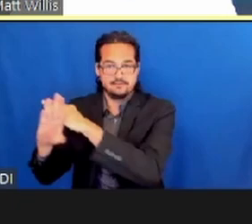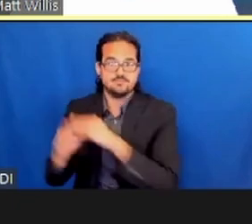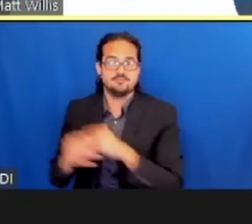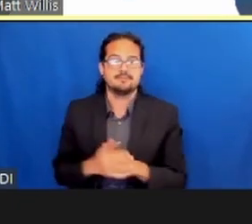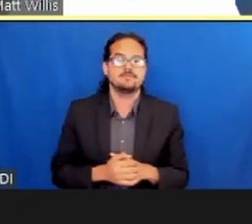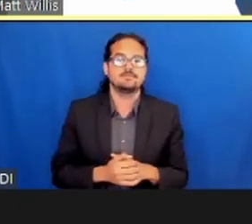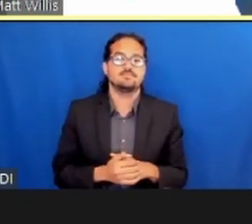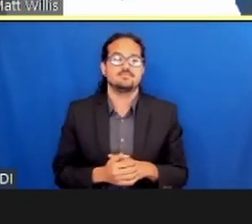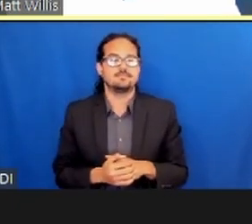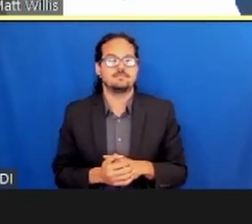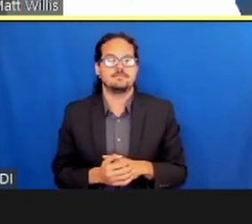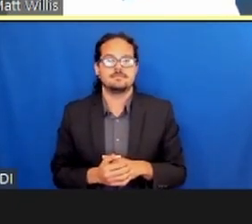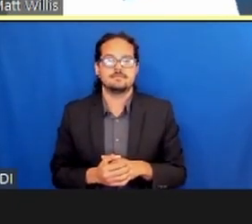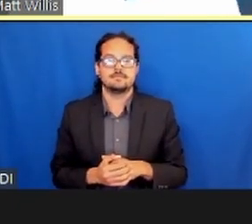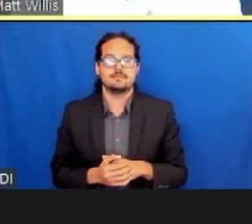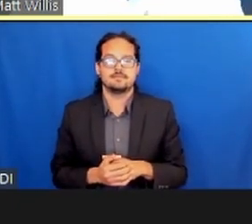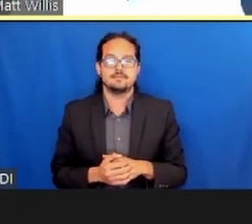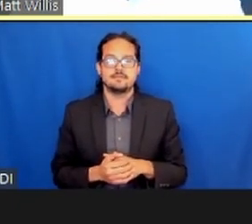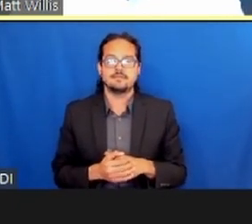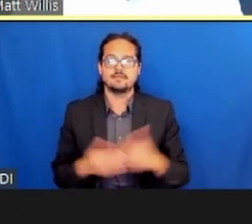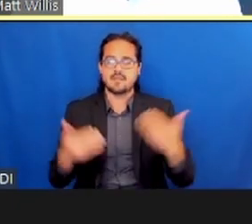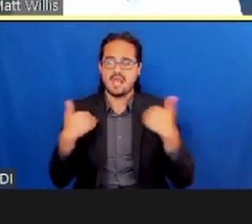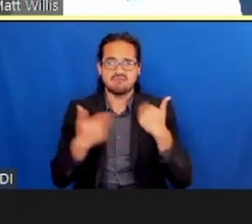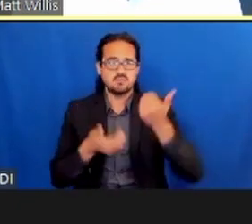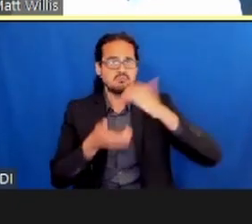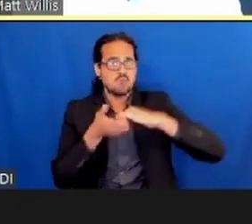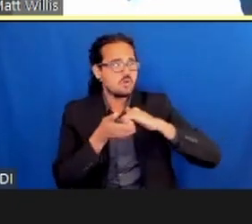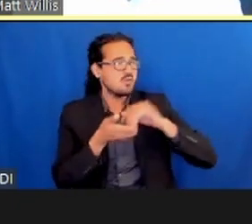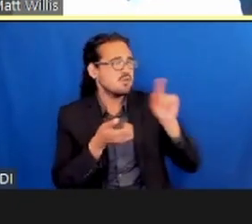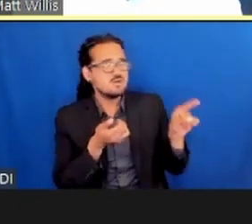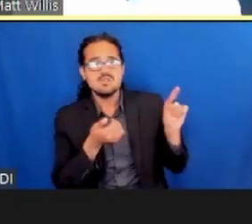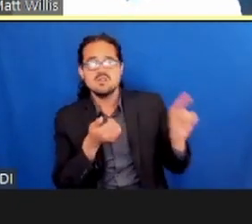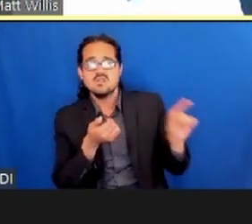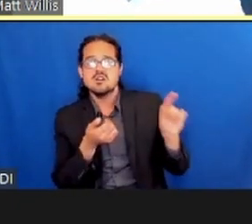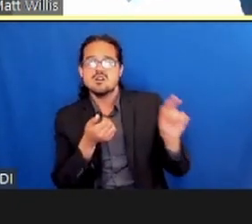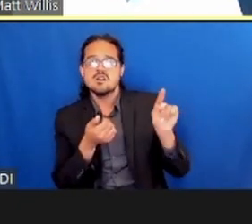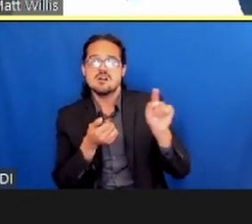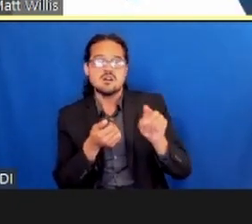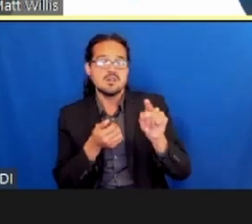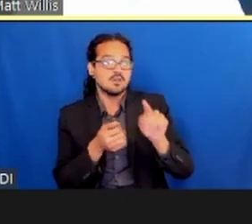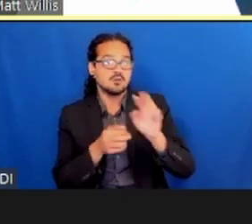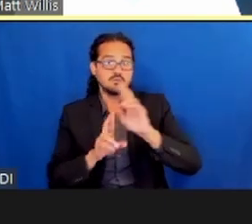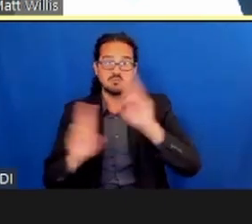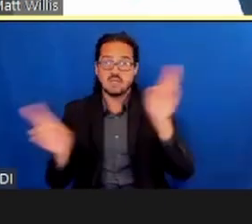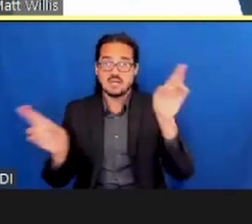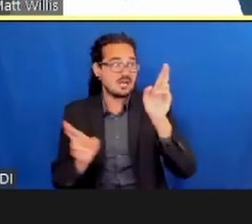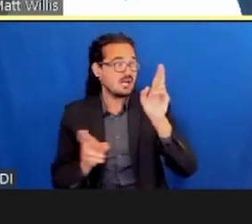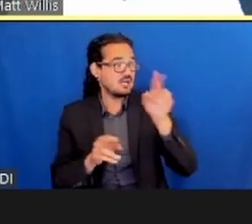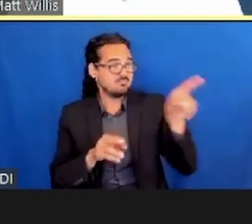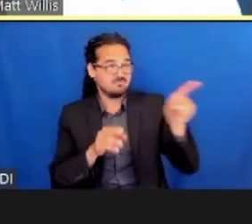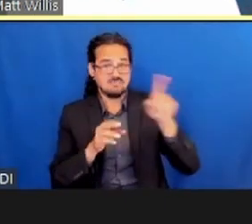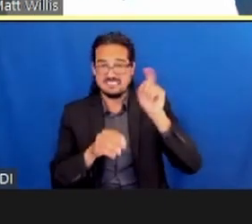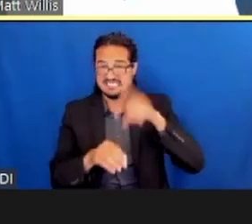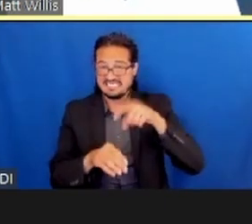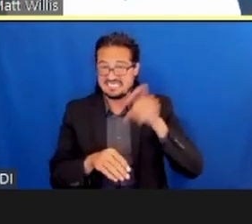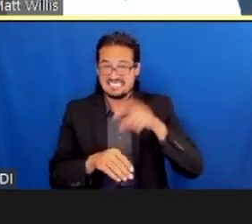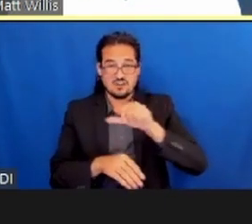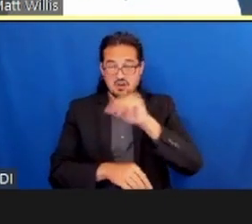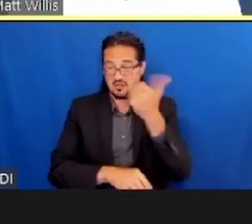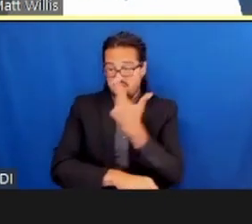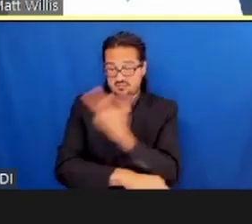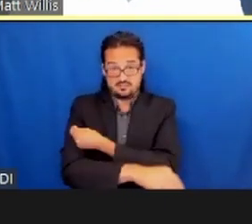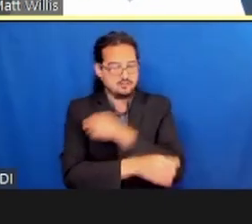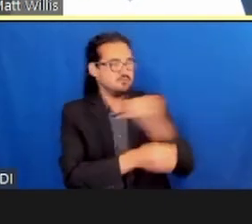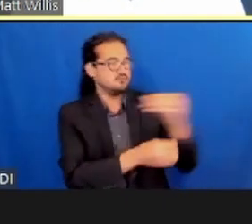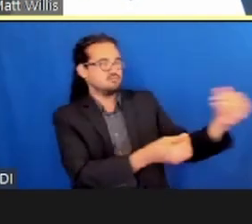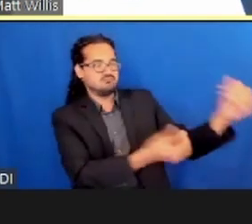to move forward with boosters if and when that time comes. It would likely be fall at the very earliest. Next slide, please.